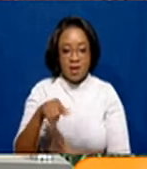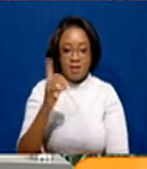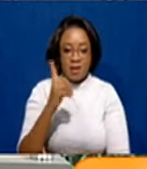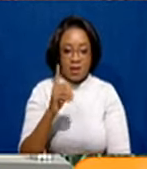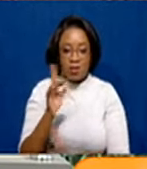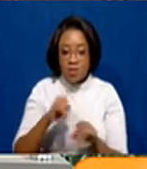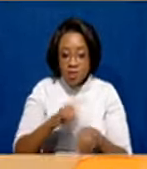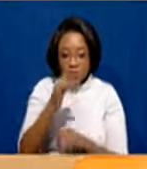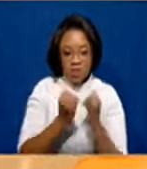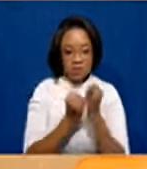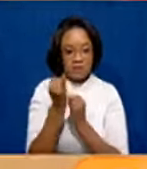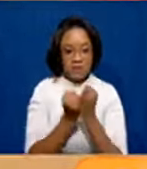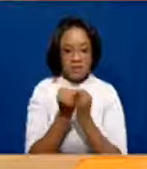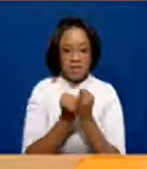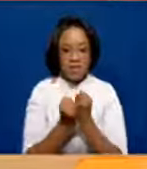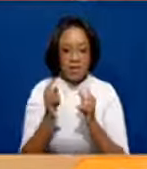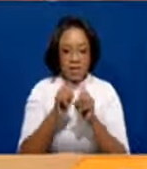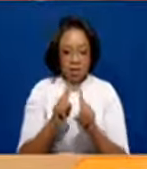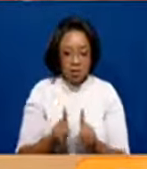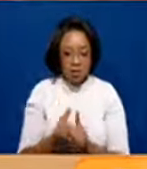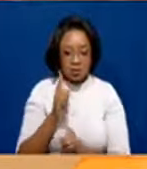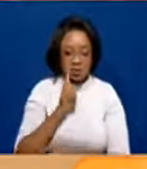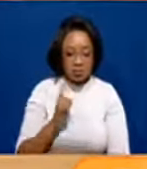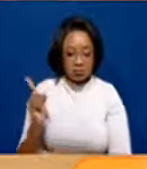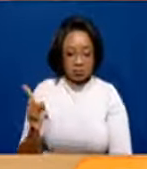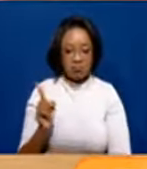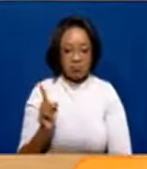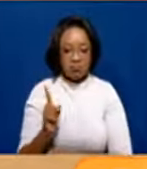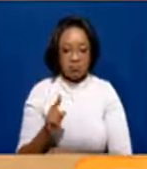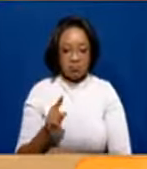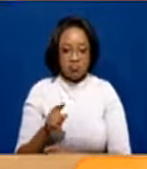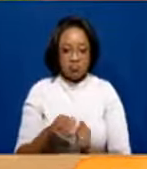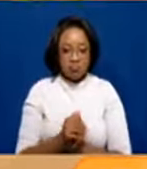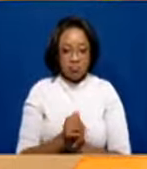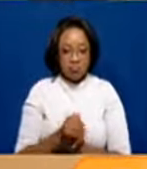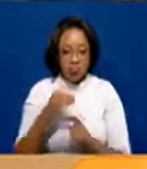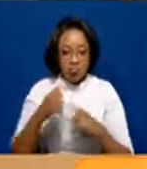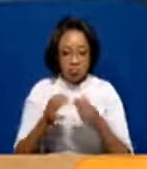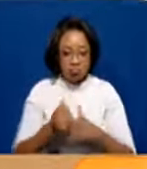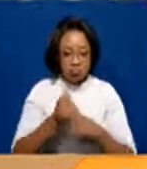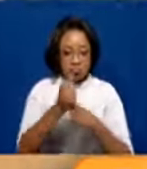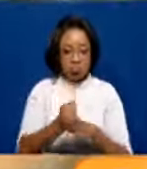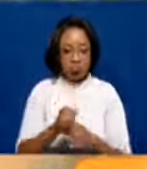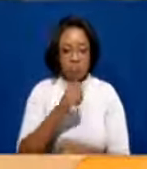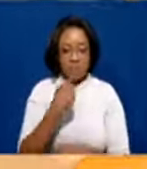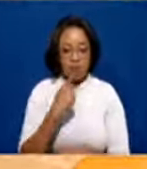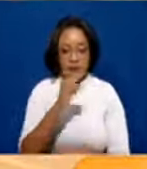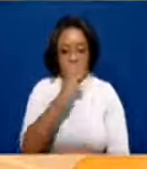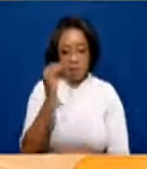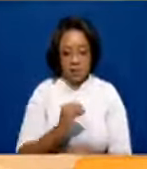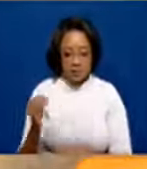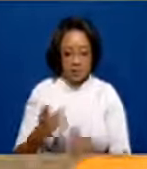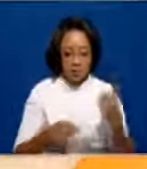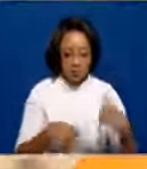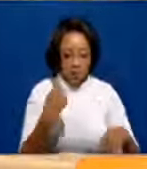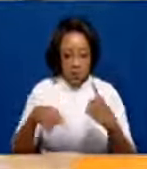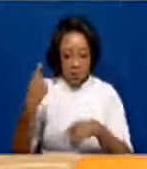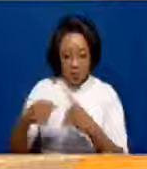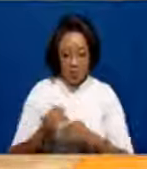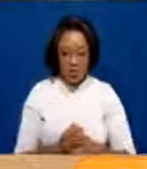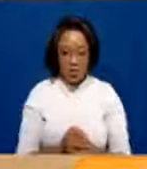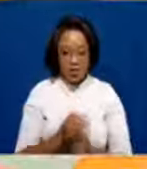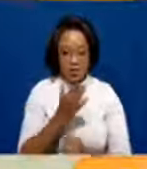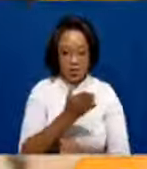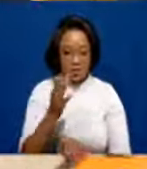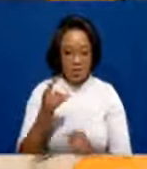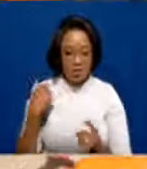on Saturday. The win saw the Shauri Moyo-based side continue with their 100% winning streak in the league,